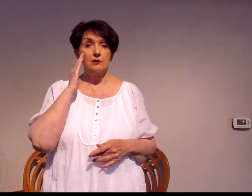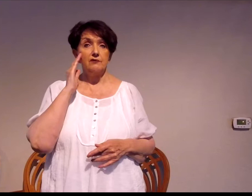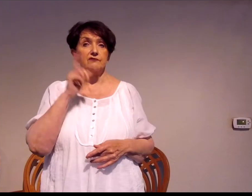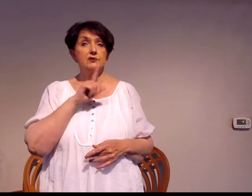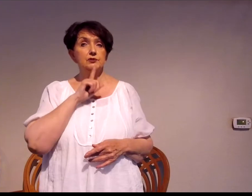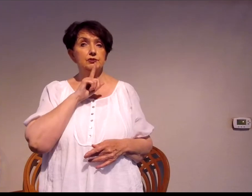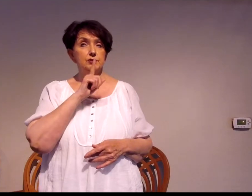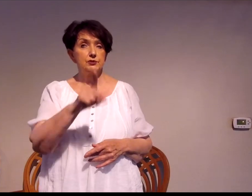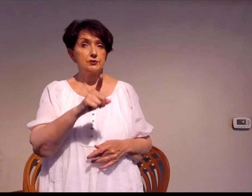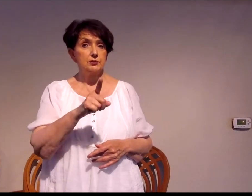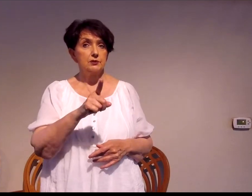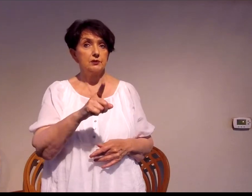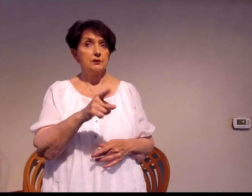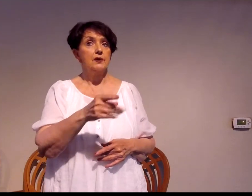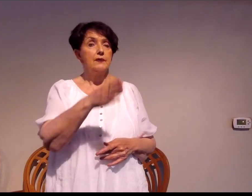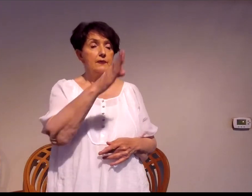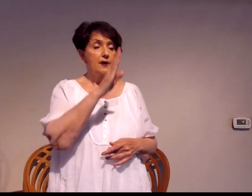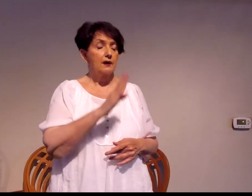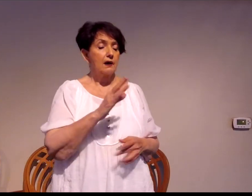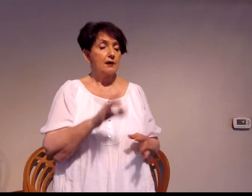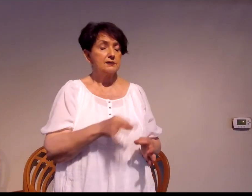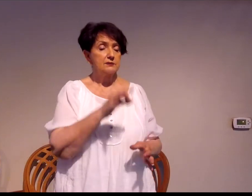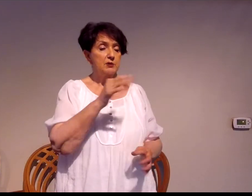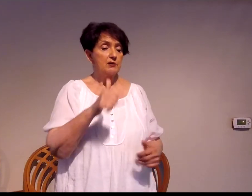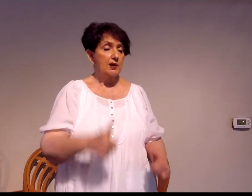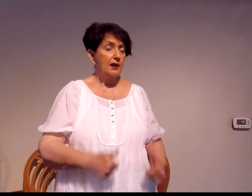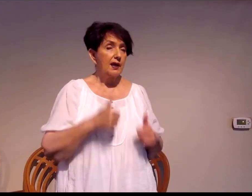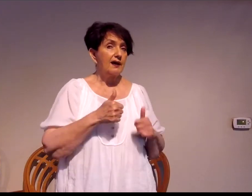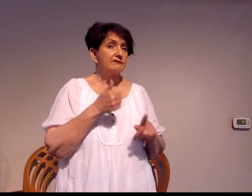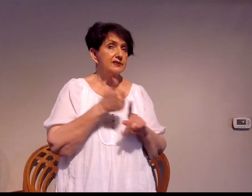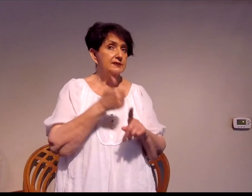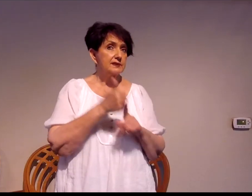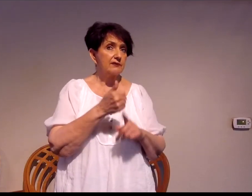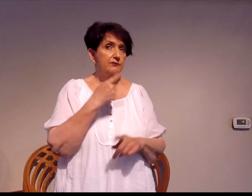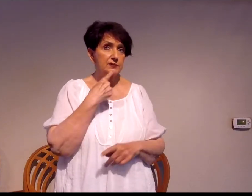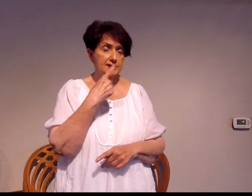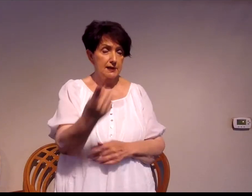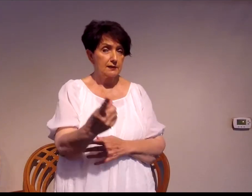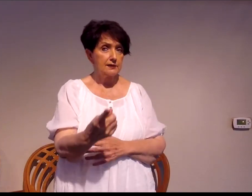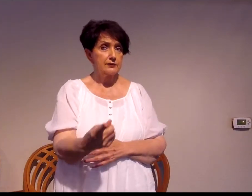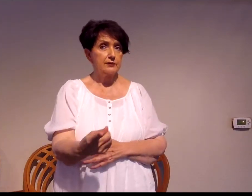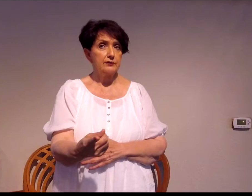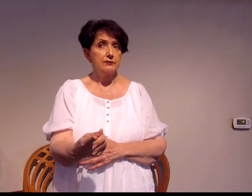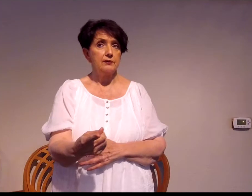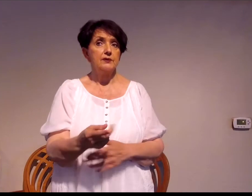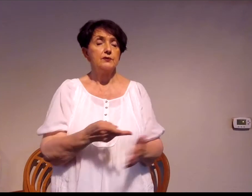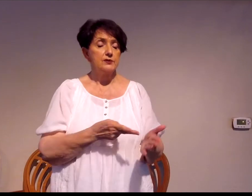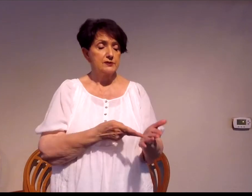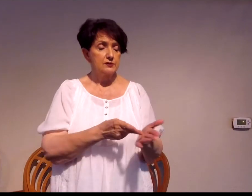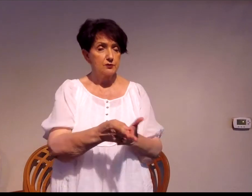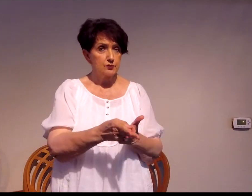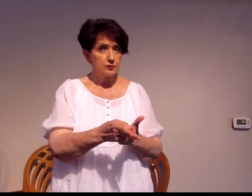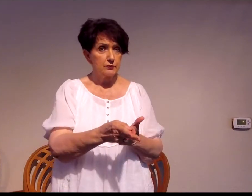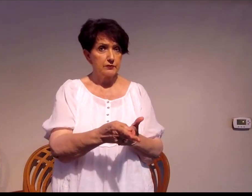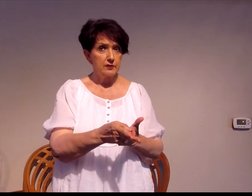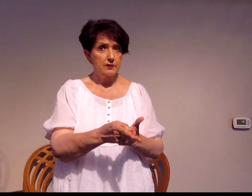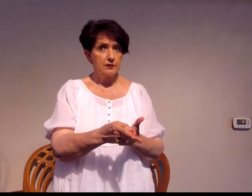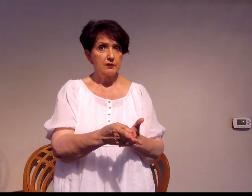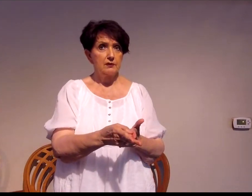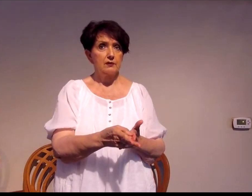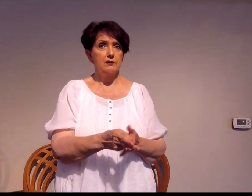God, Spirit, life itself was telling you, this is the truth,